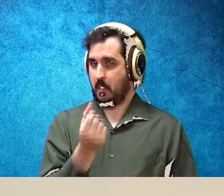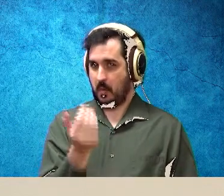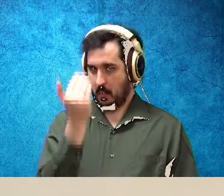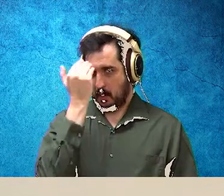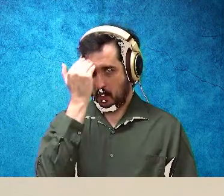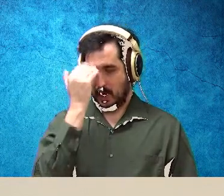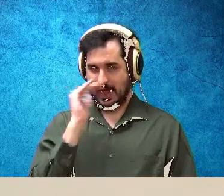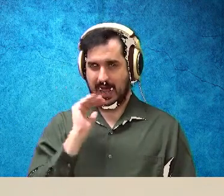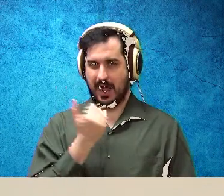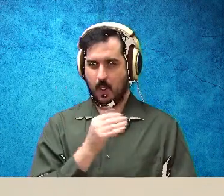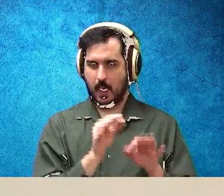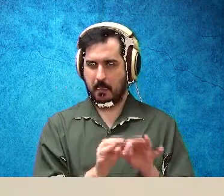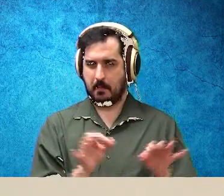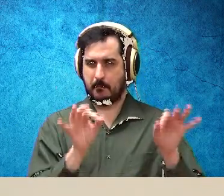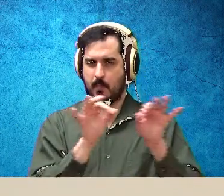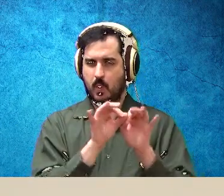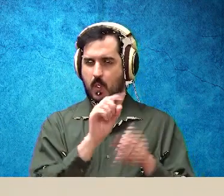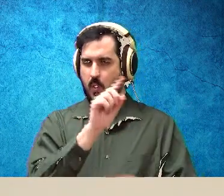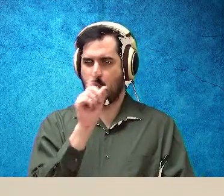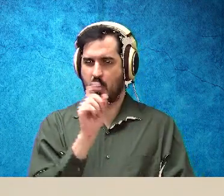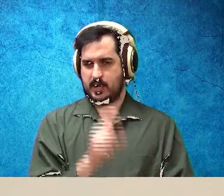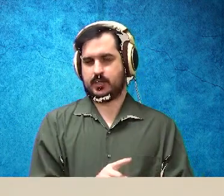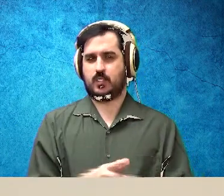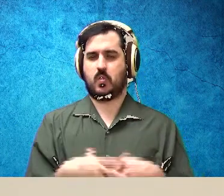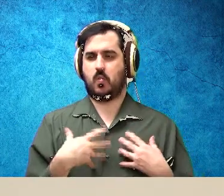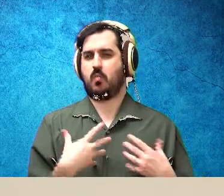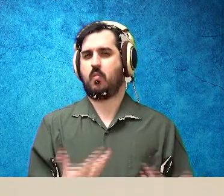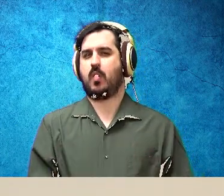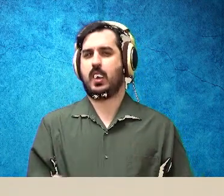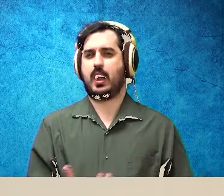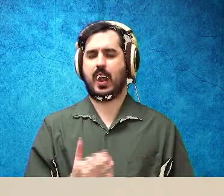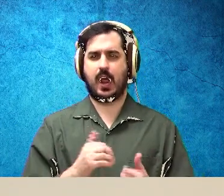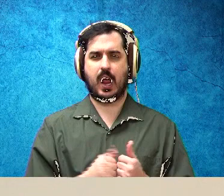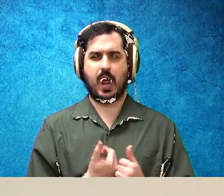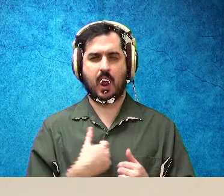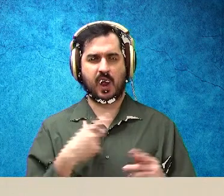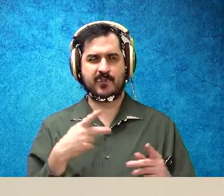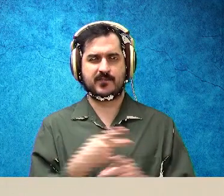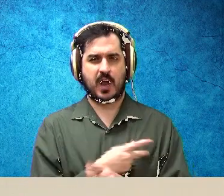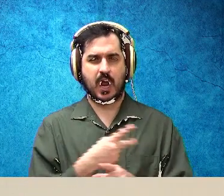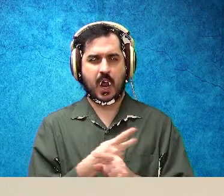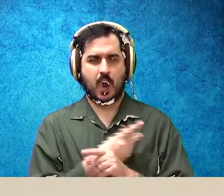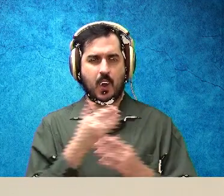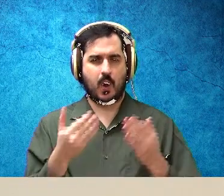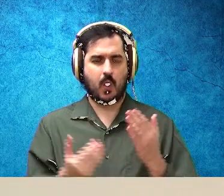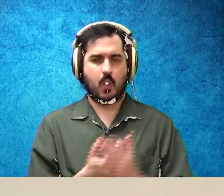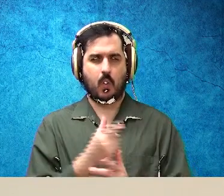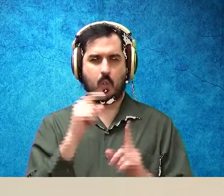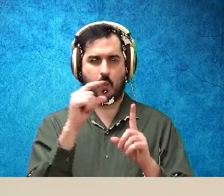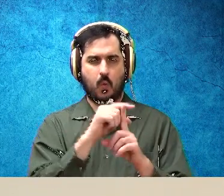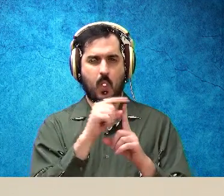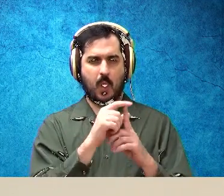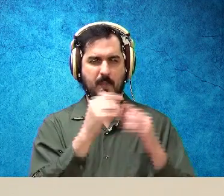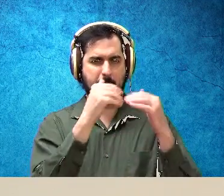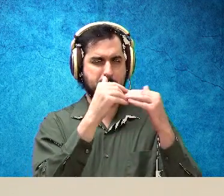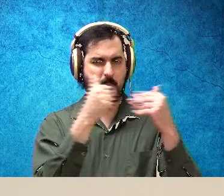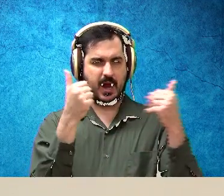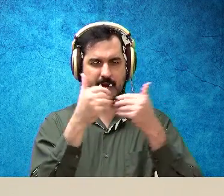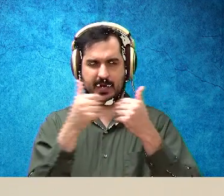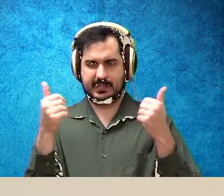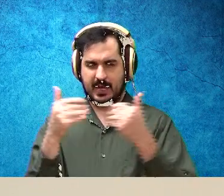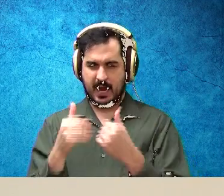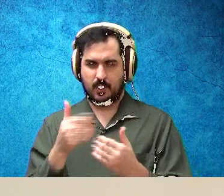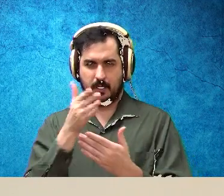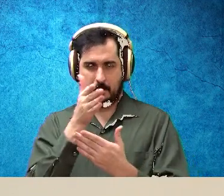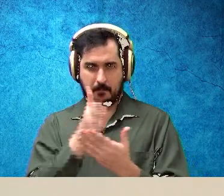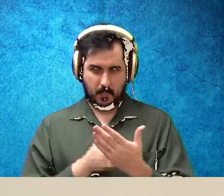essential question, how can I figure out a new word by breaking it down into parts? You